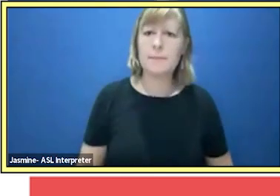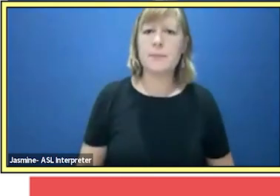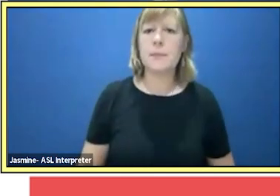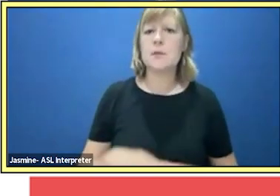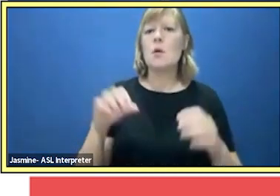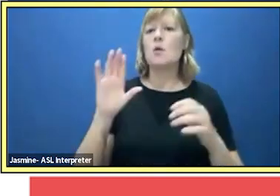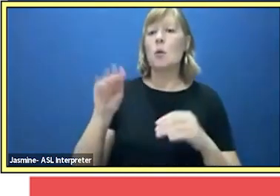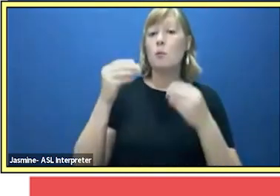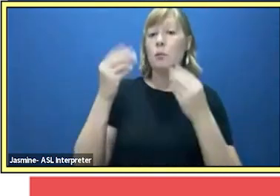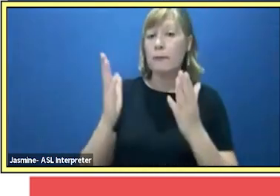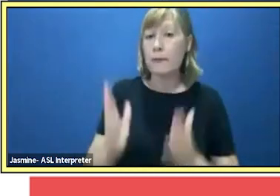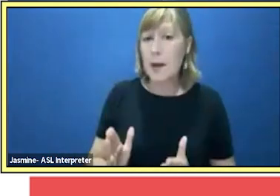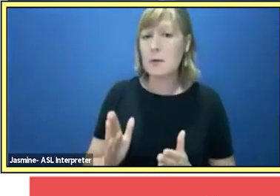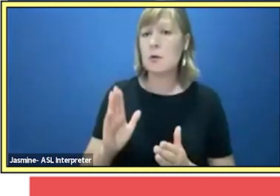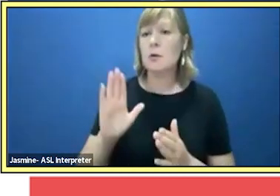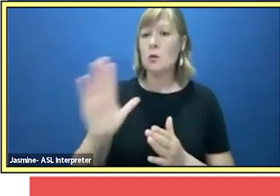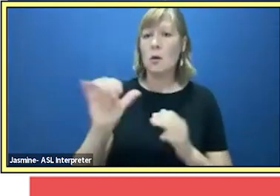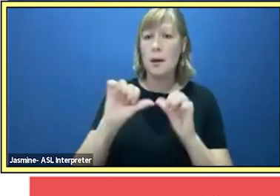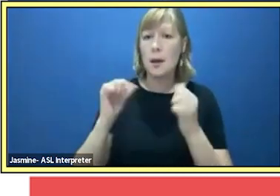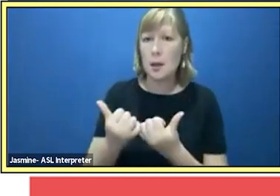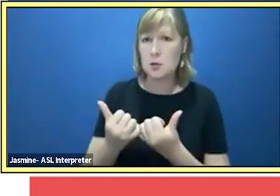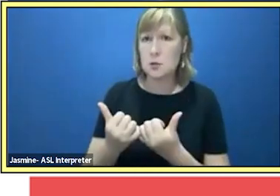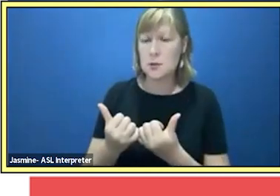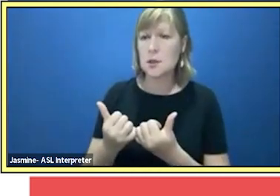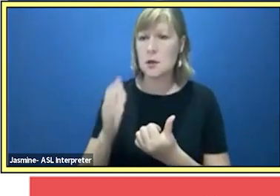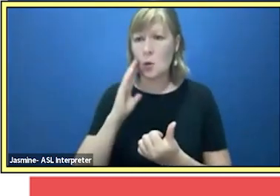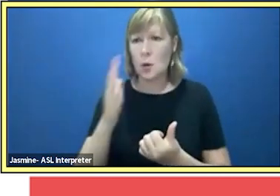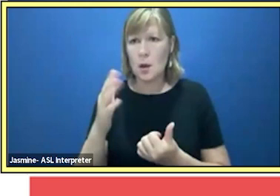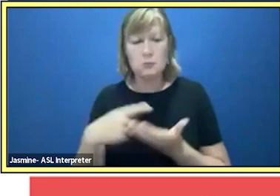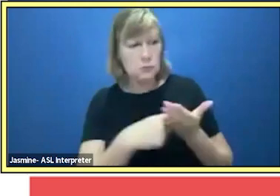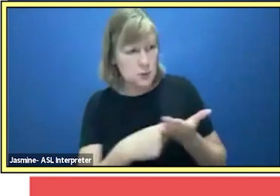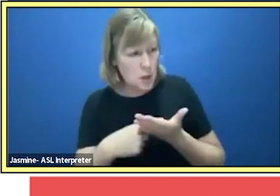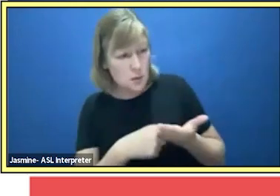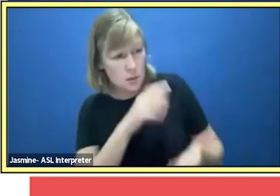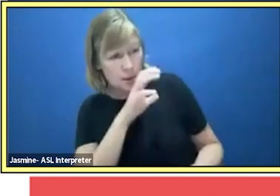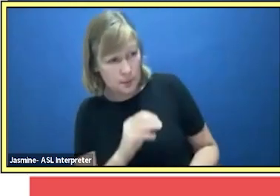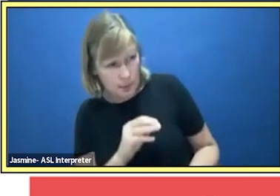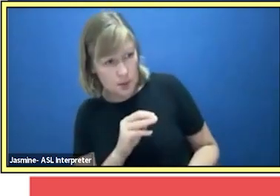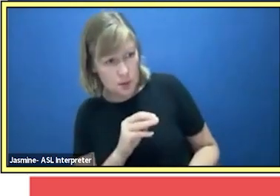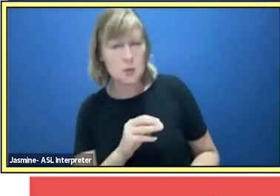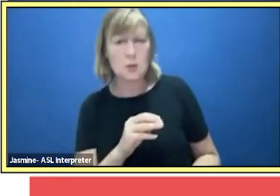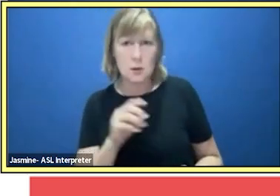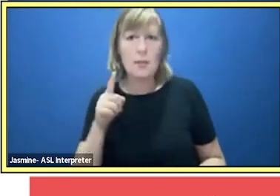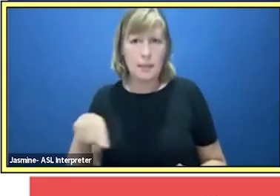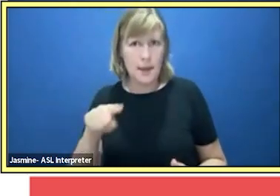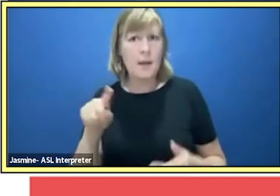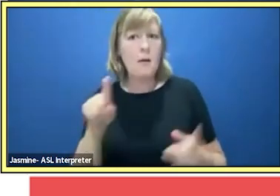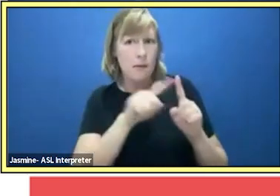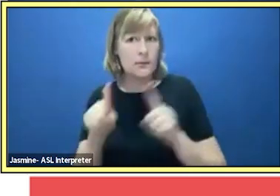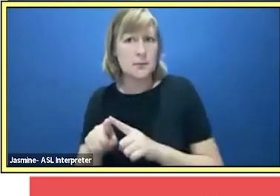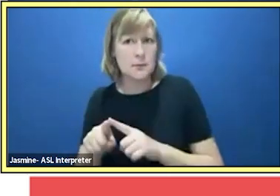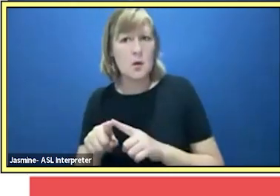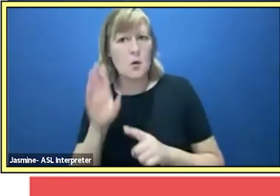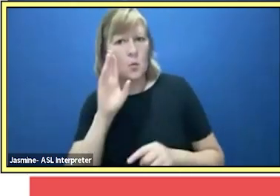with, they will also be helping to, talk with case management to make sure that they are delivering what you've asked for in